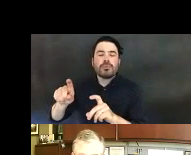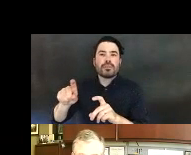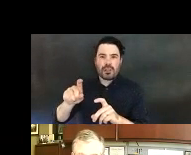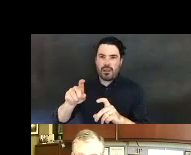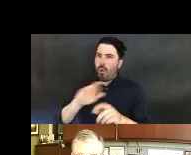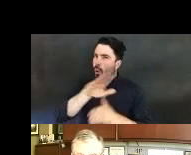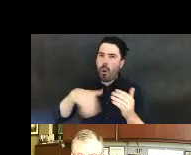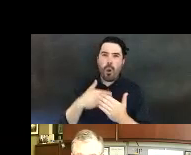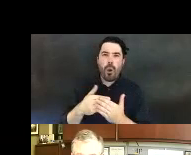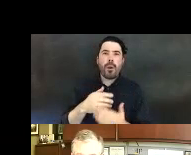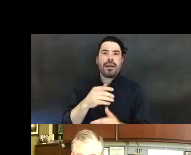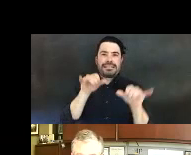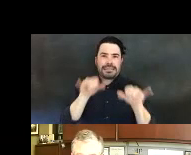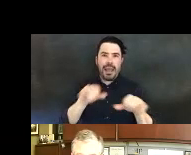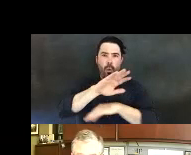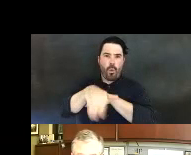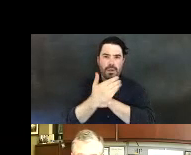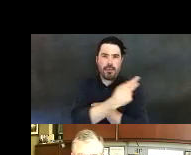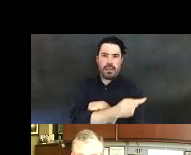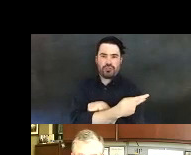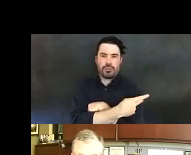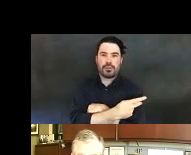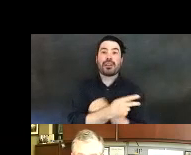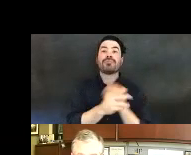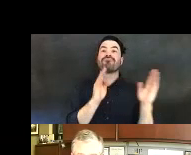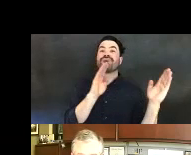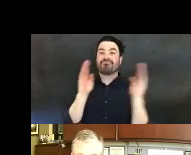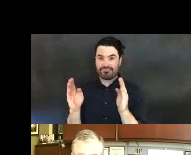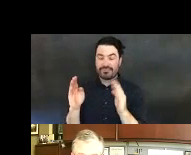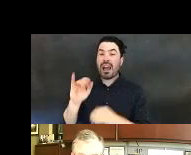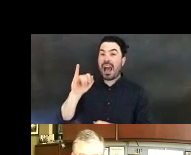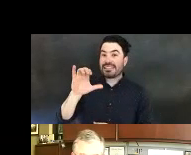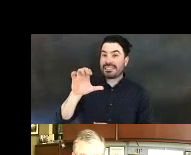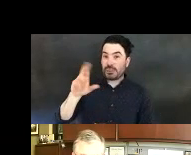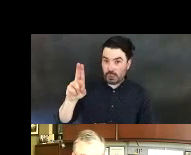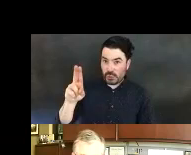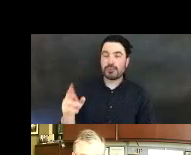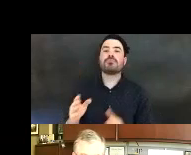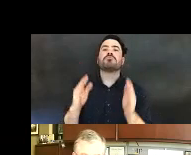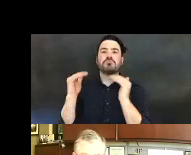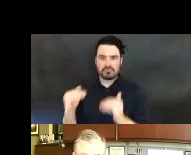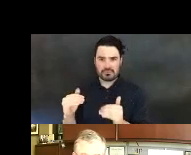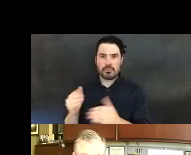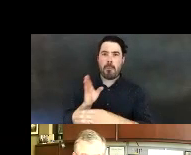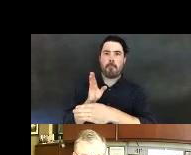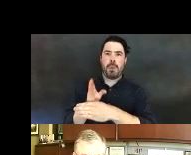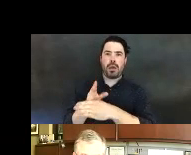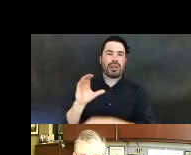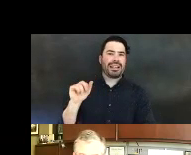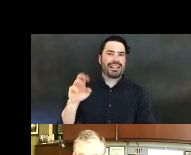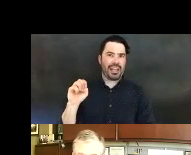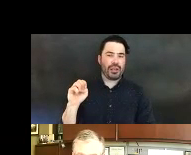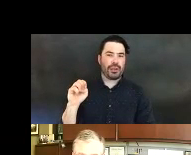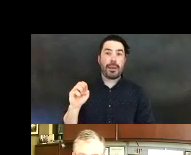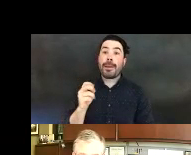also shows you what our ICU census looks like and our moderate care census. And the COVID population is that pink